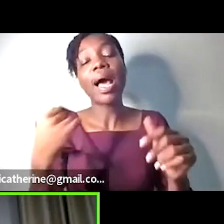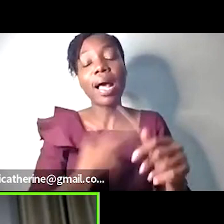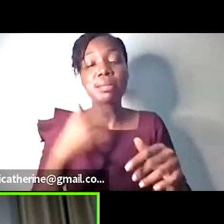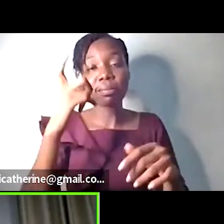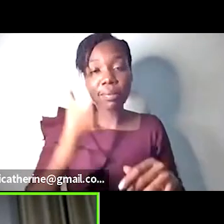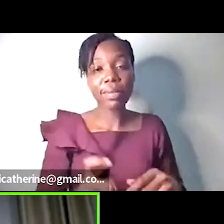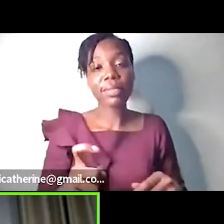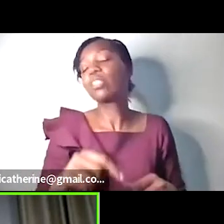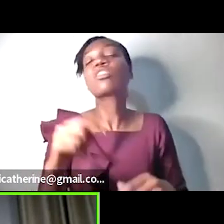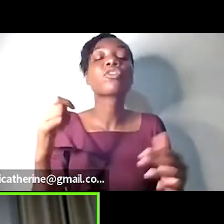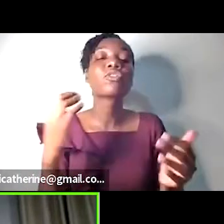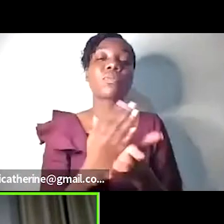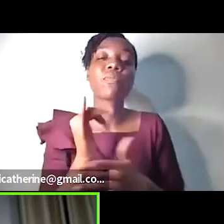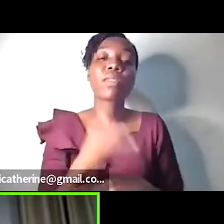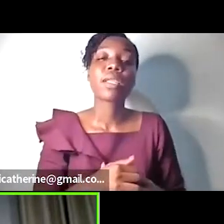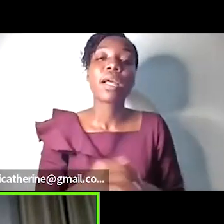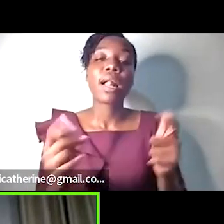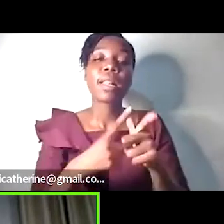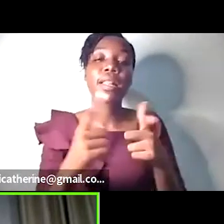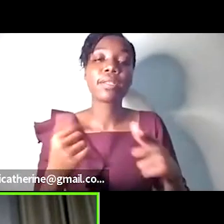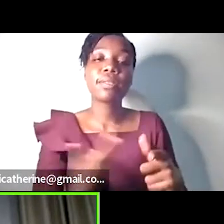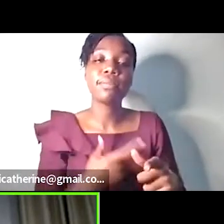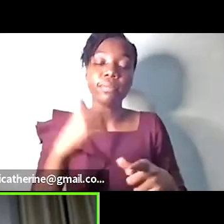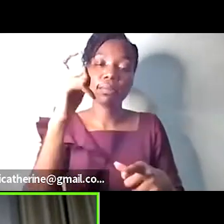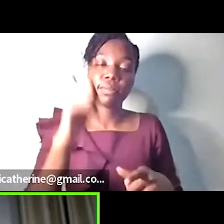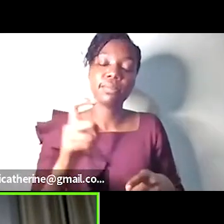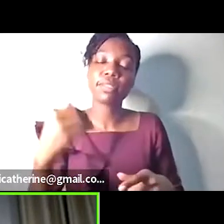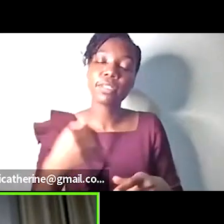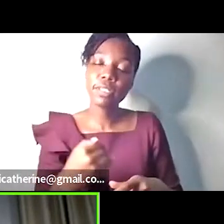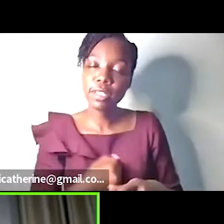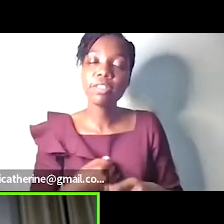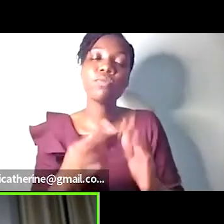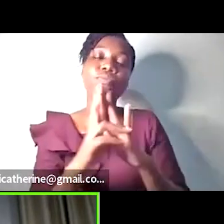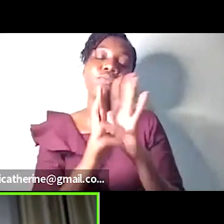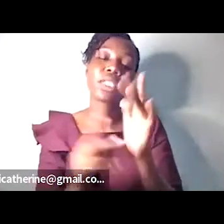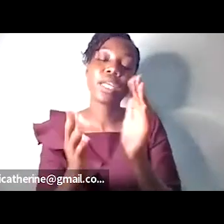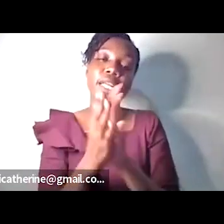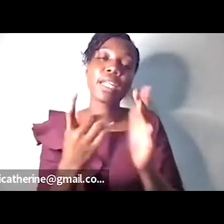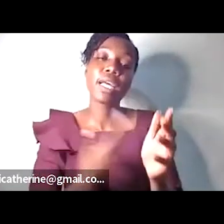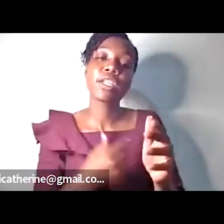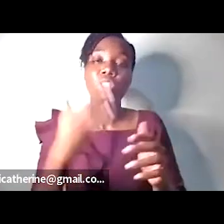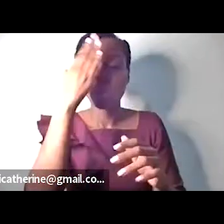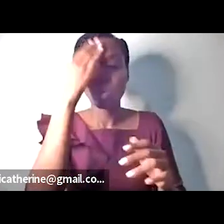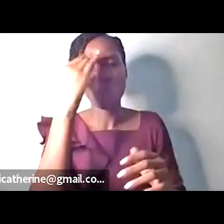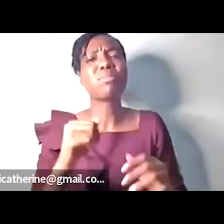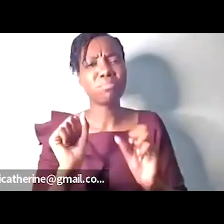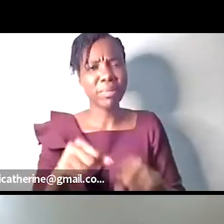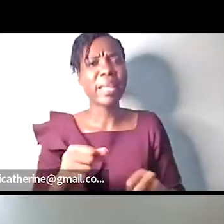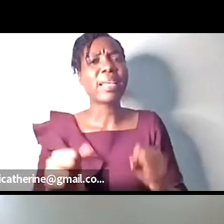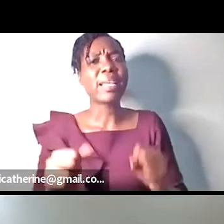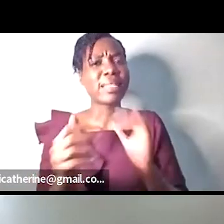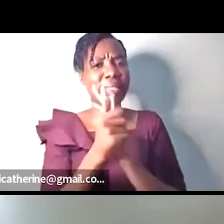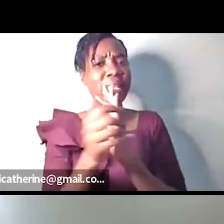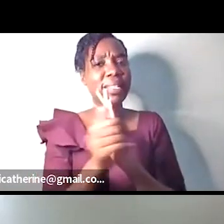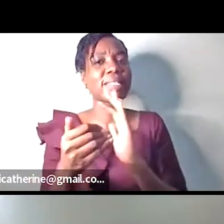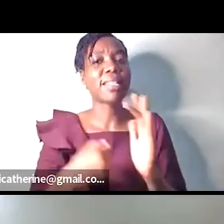people. Let us be credible. Let us know, because of our skills, we are where we are. I'll